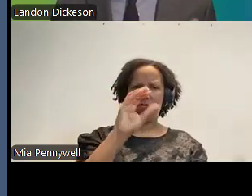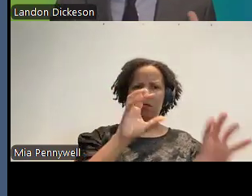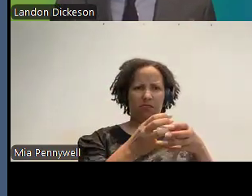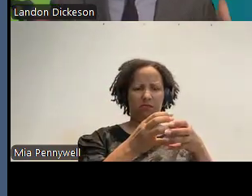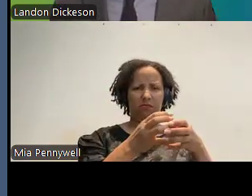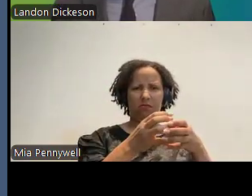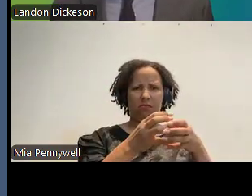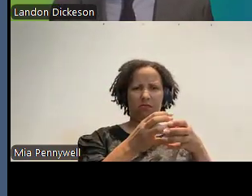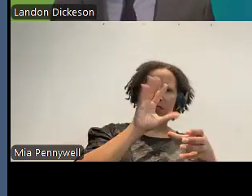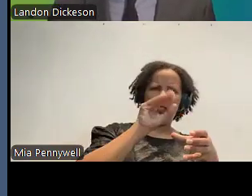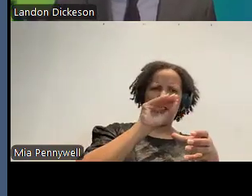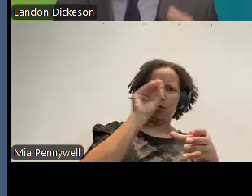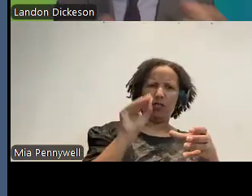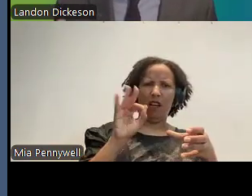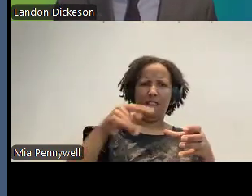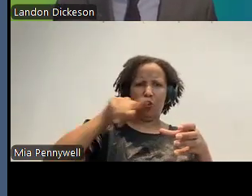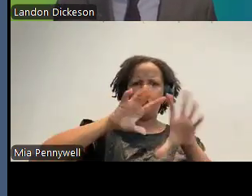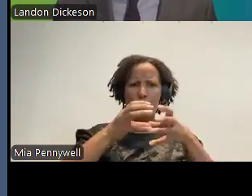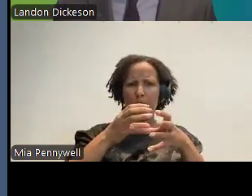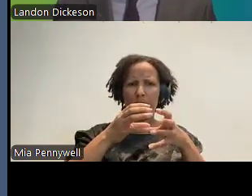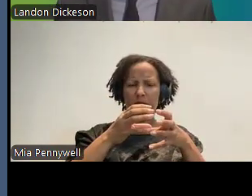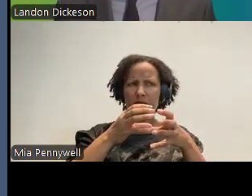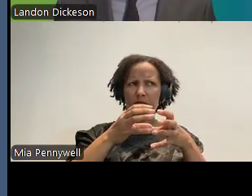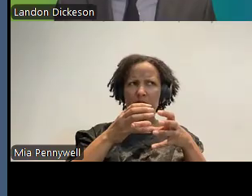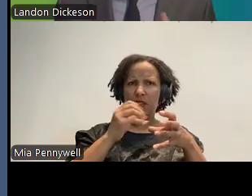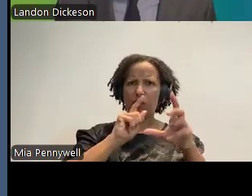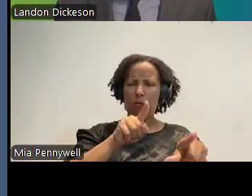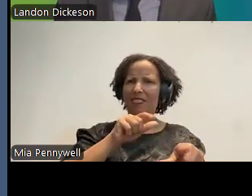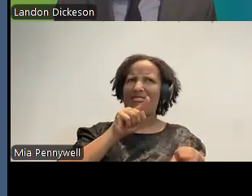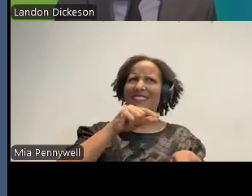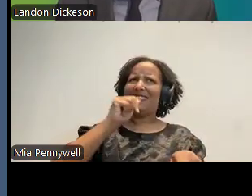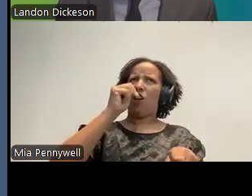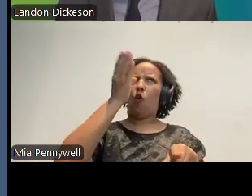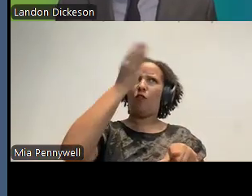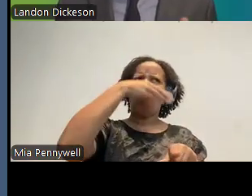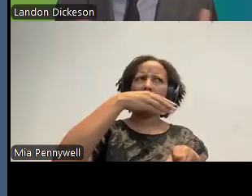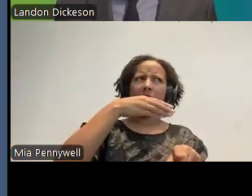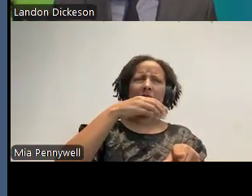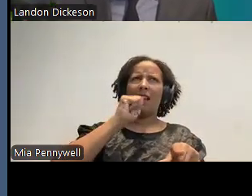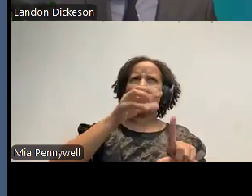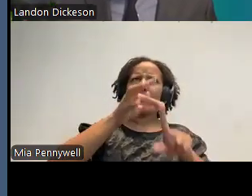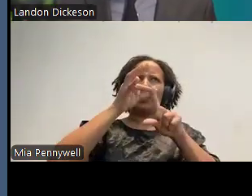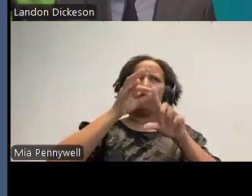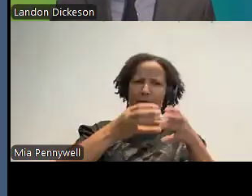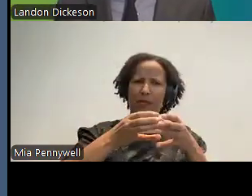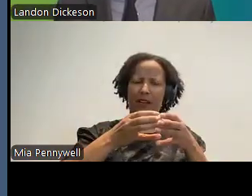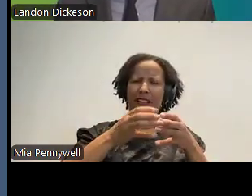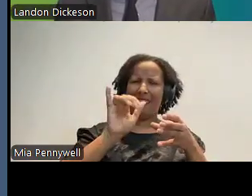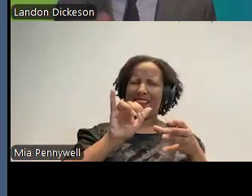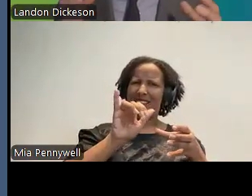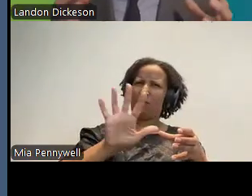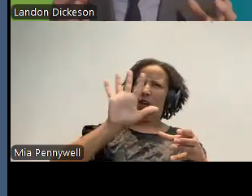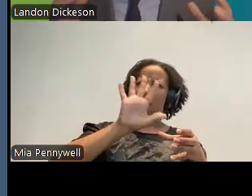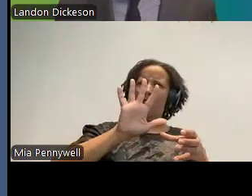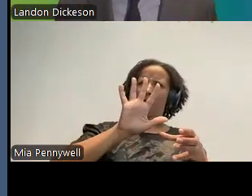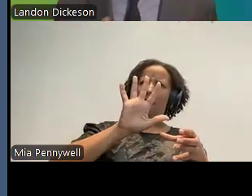an overlooked population. That's not a special population. That's half or nearly half. That means that we're missing